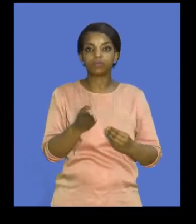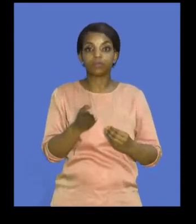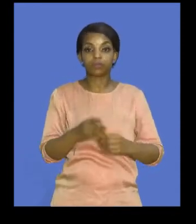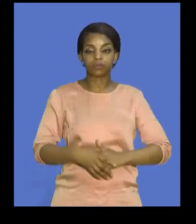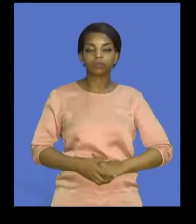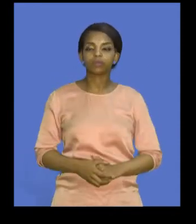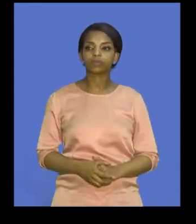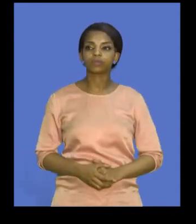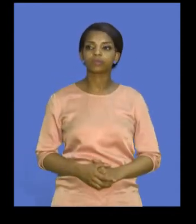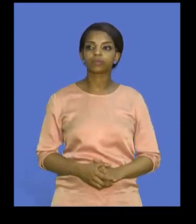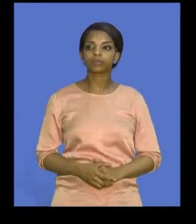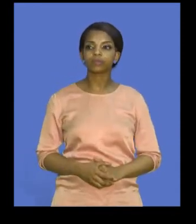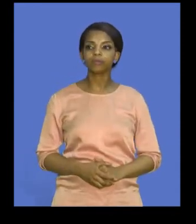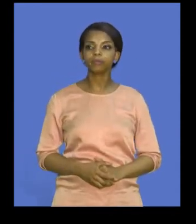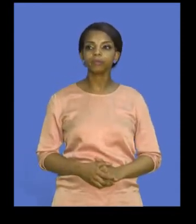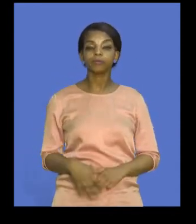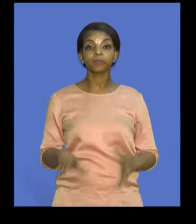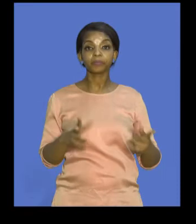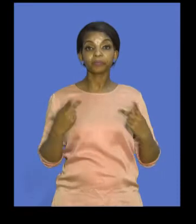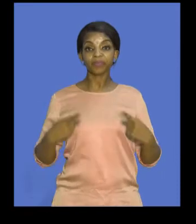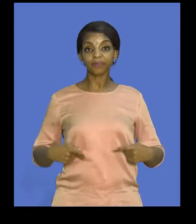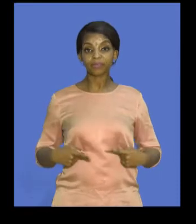quantity, right,